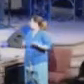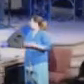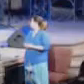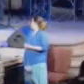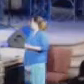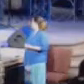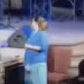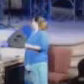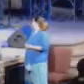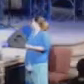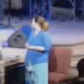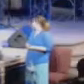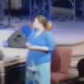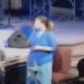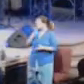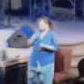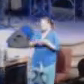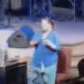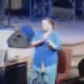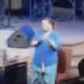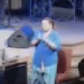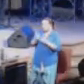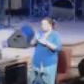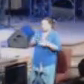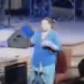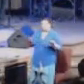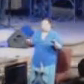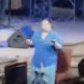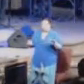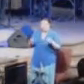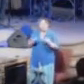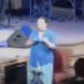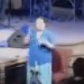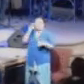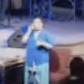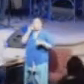Thank you, Jesus. He knows we serve a mighty God.